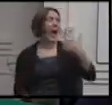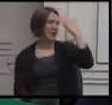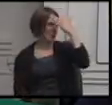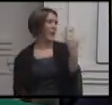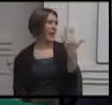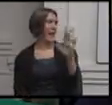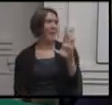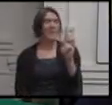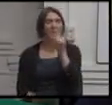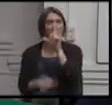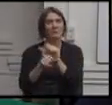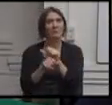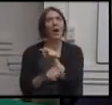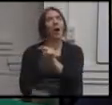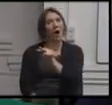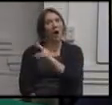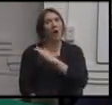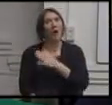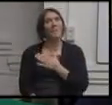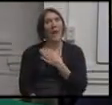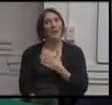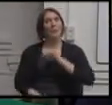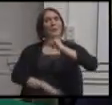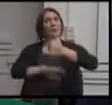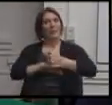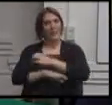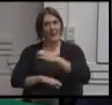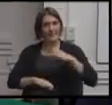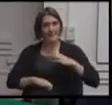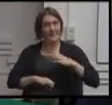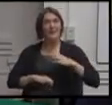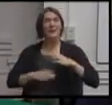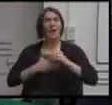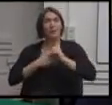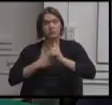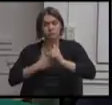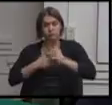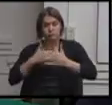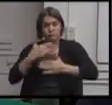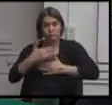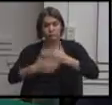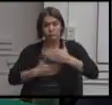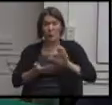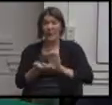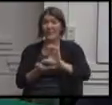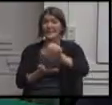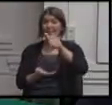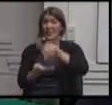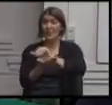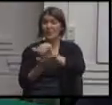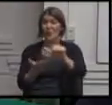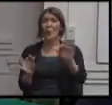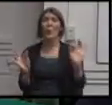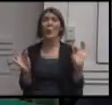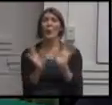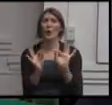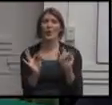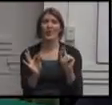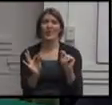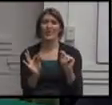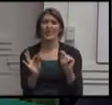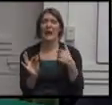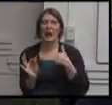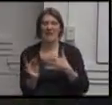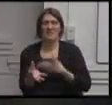it's going. And I'm really glad that we did it, because I think it was, for the $10,000, it's money well spent. And I